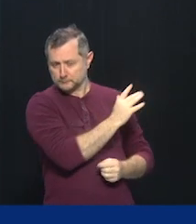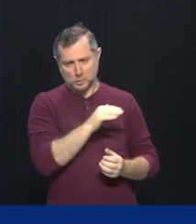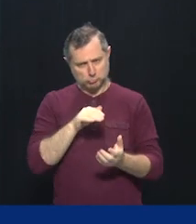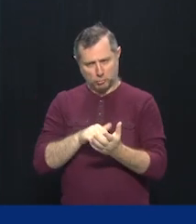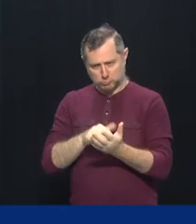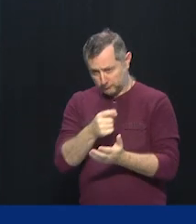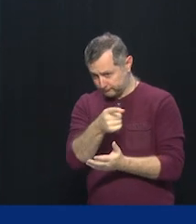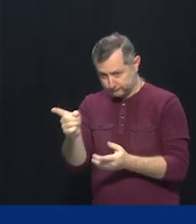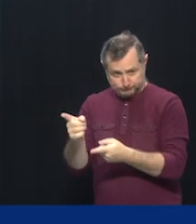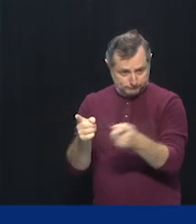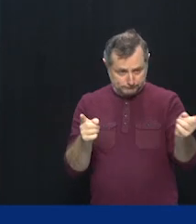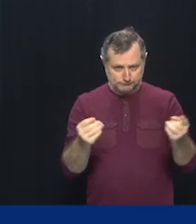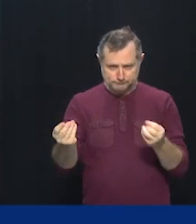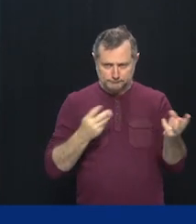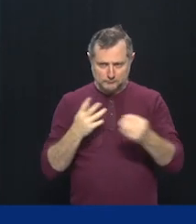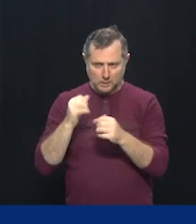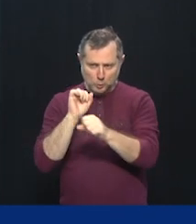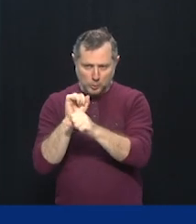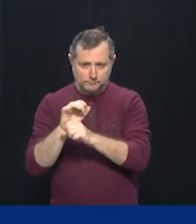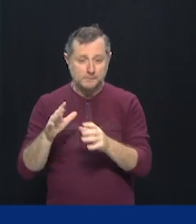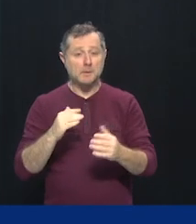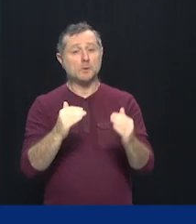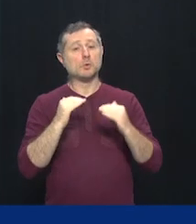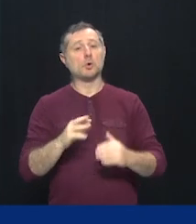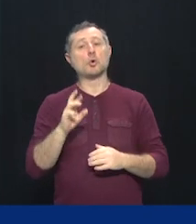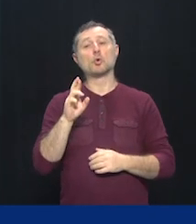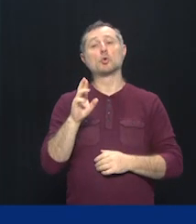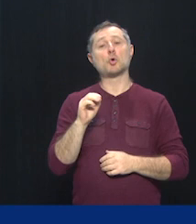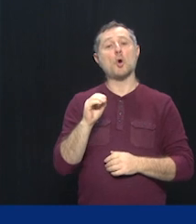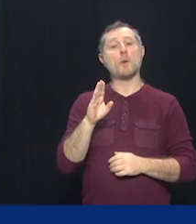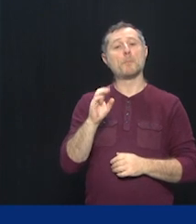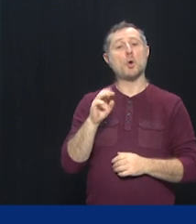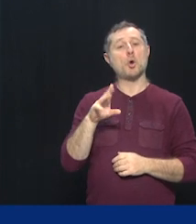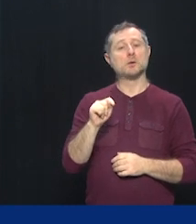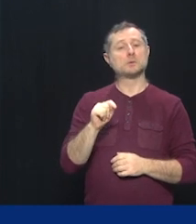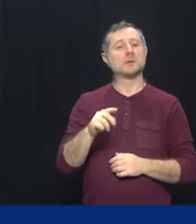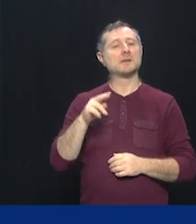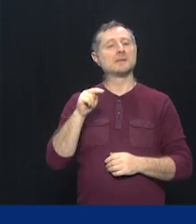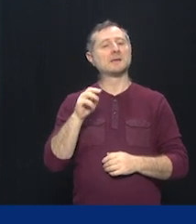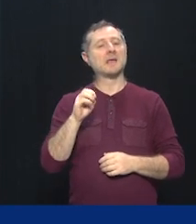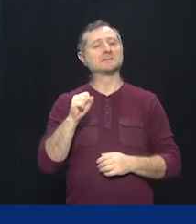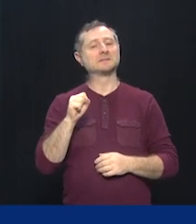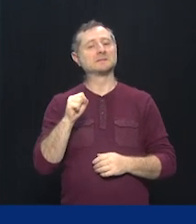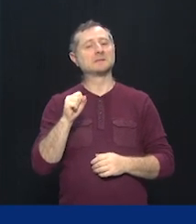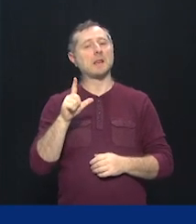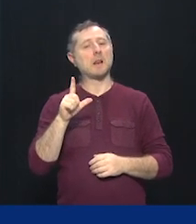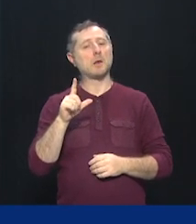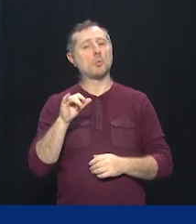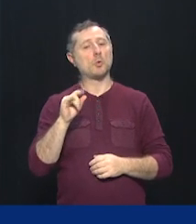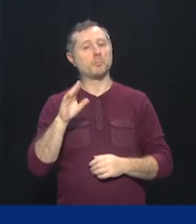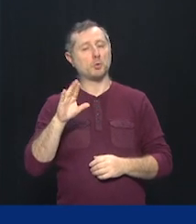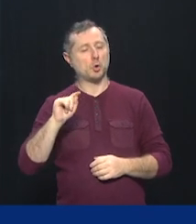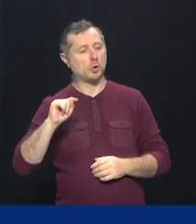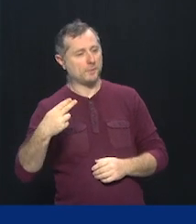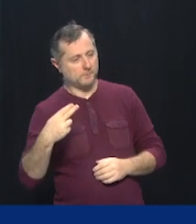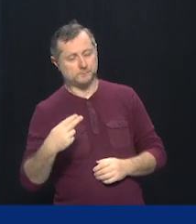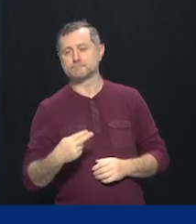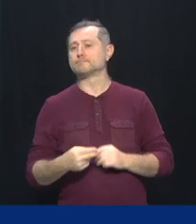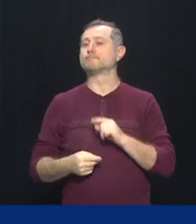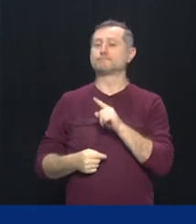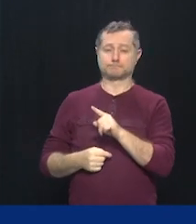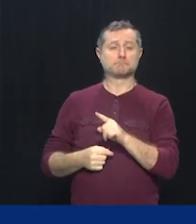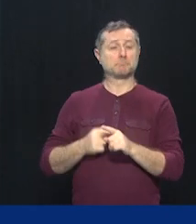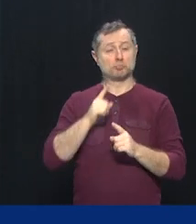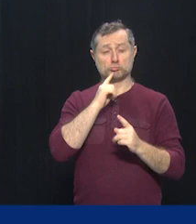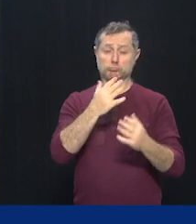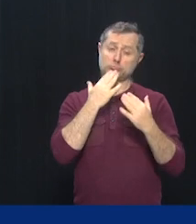well. And Robert Nesselbush, who joined Kaleida, leading it during the middle of a pandemic, which is certainly trial by fire. So thank you for all the work